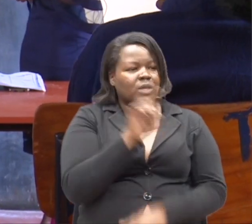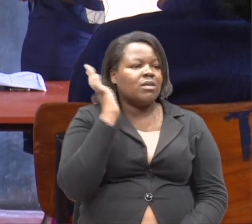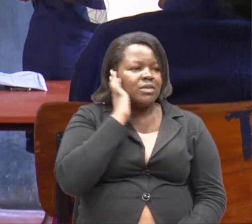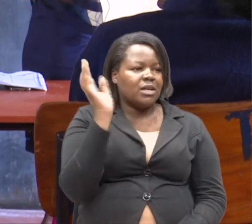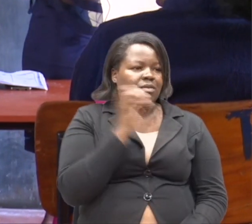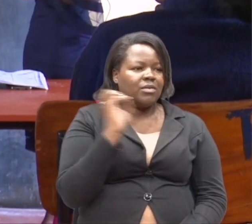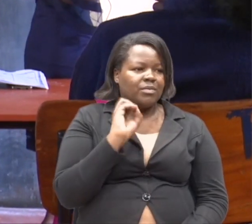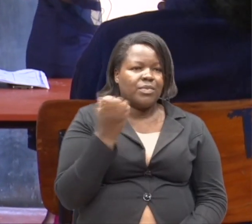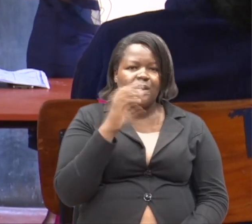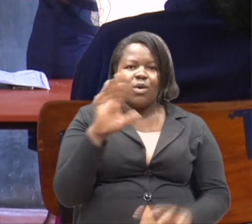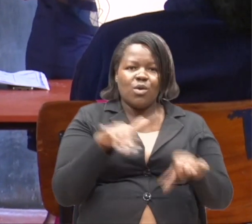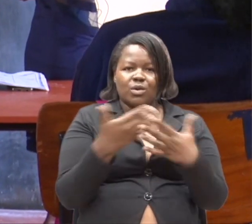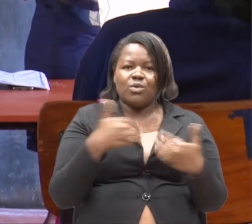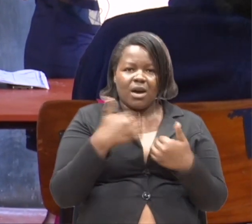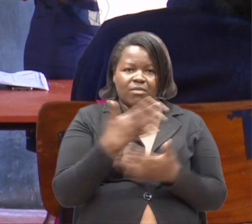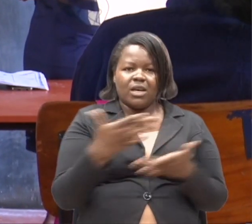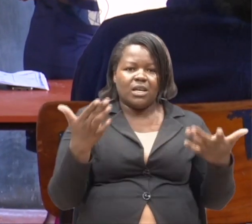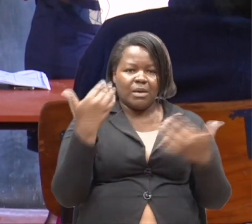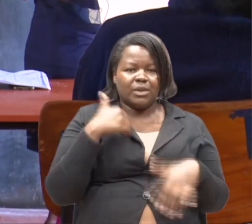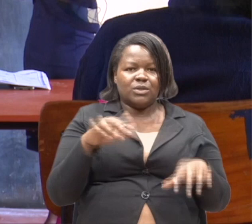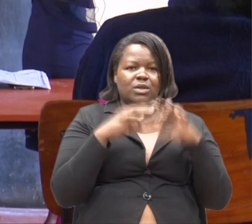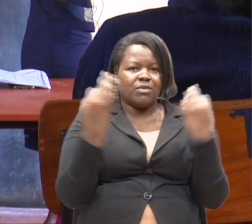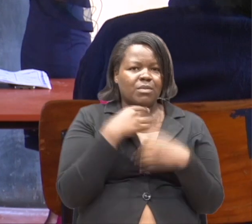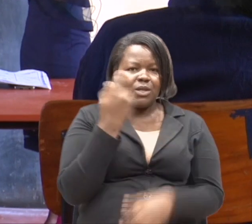deaf? Or is anyone in your family who's deaf?